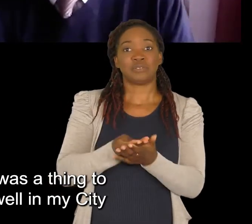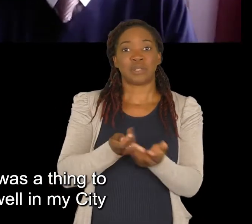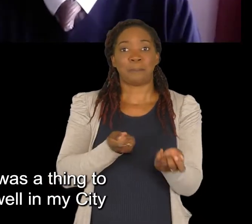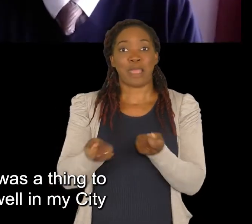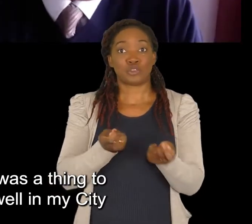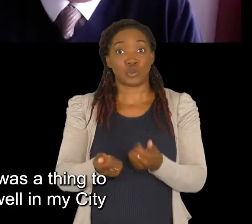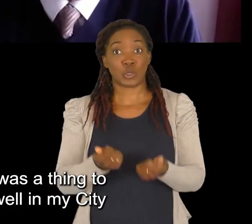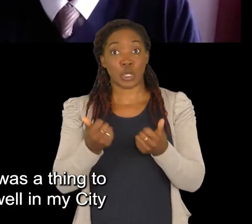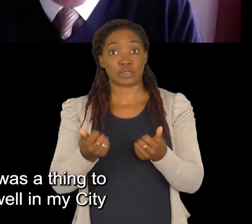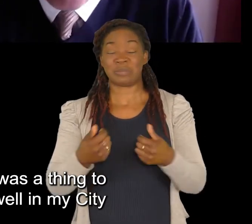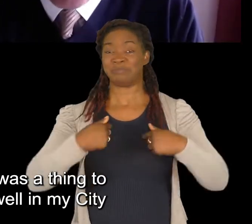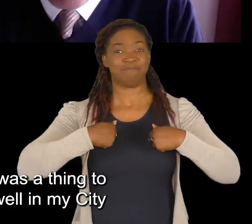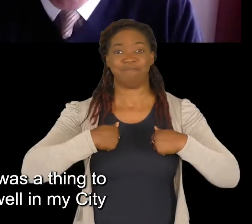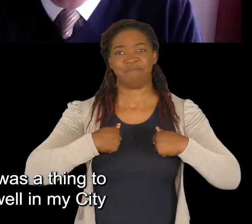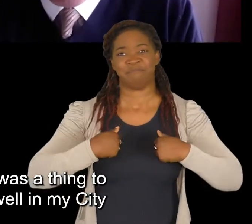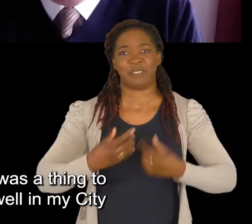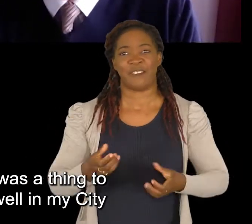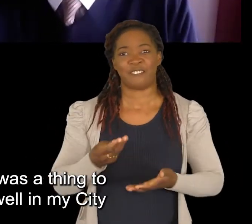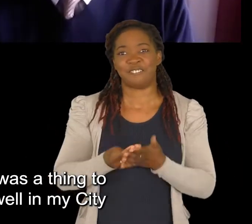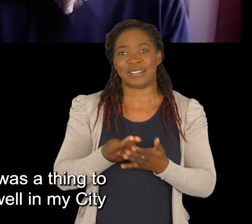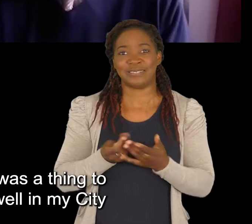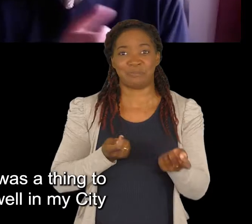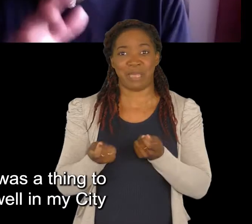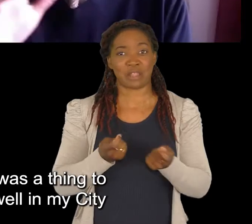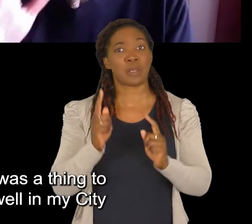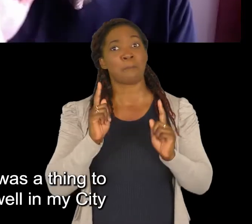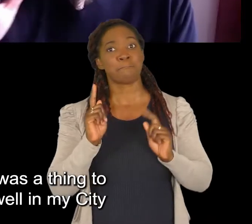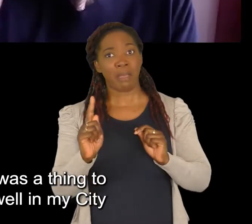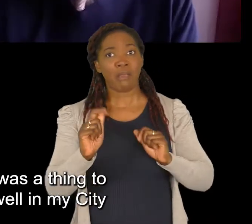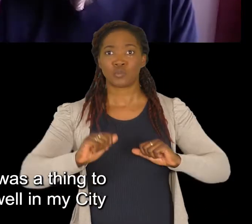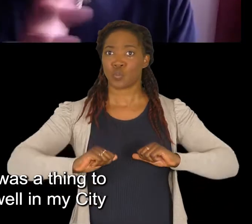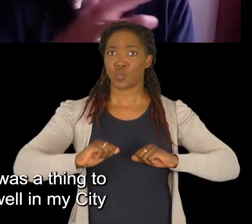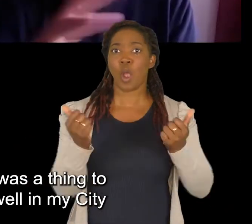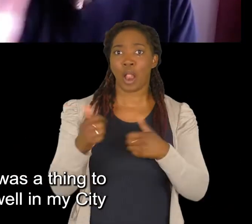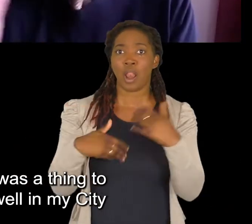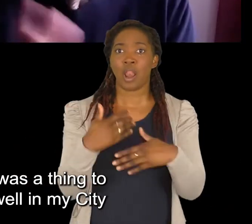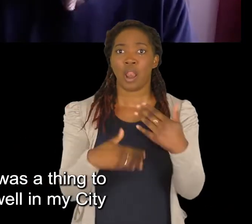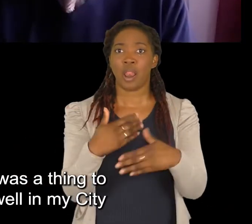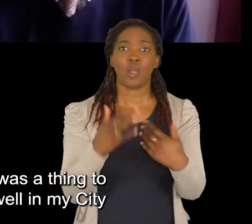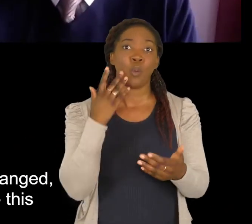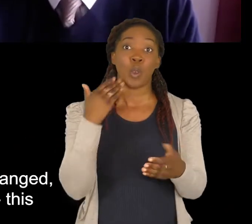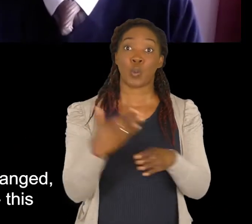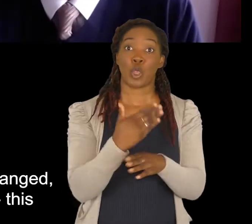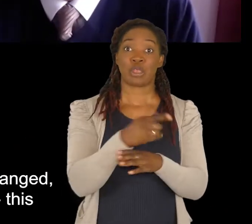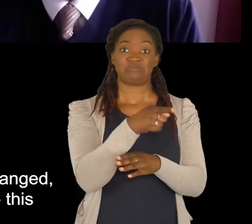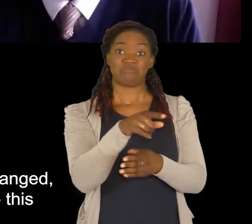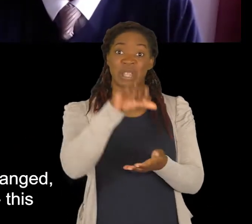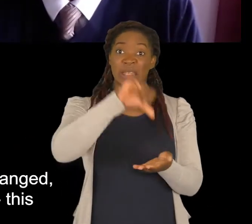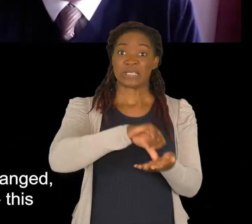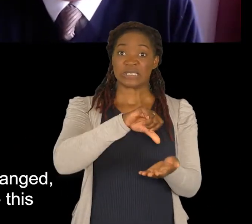do. Now, I should stress I wasn't a fund manager, Rosa, but I still did relatively well in my city